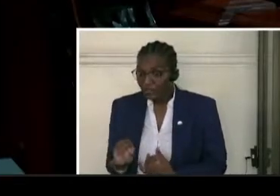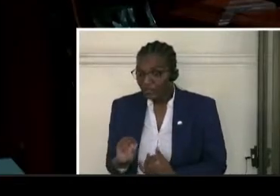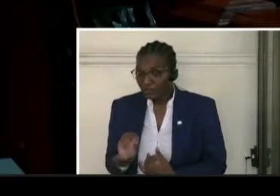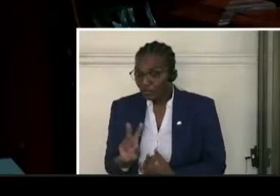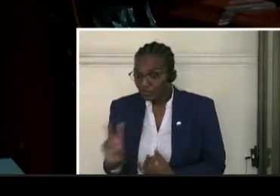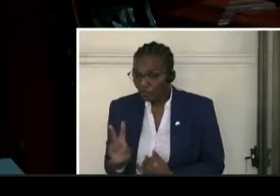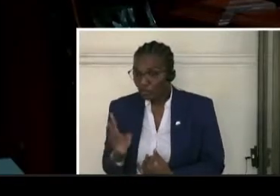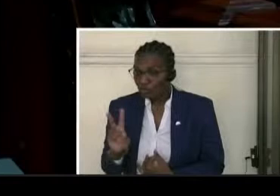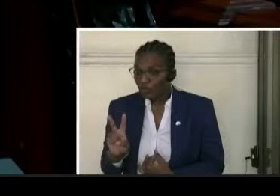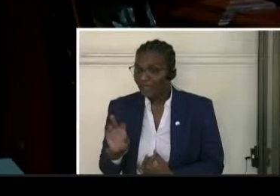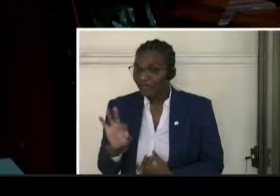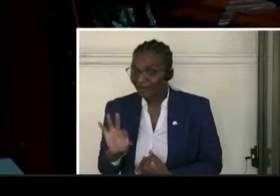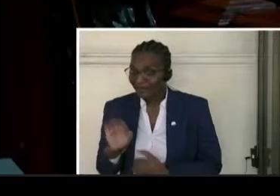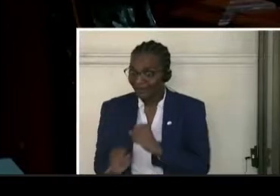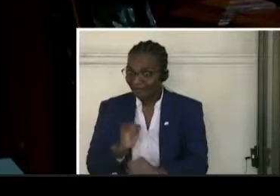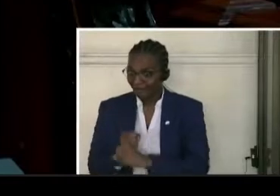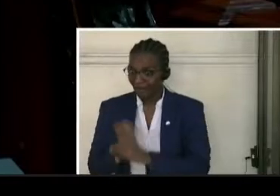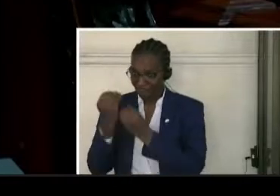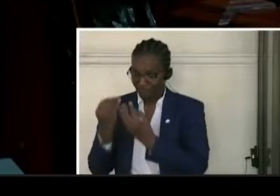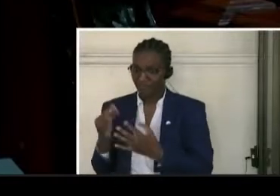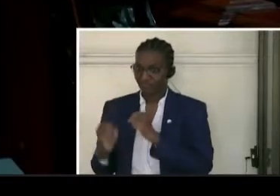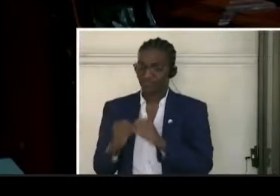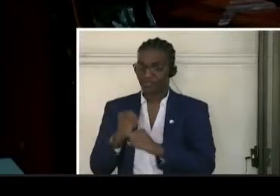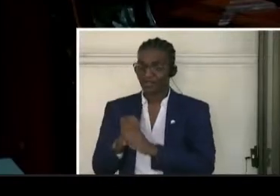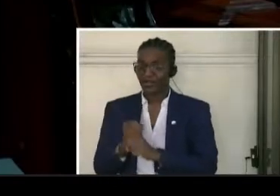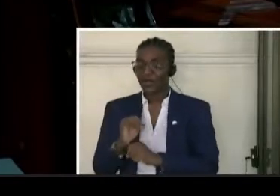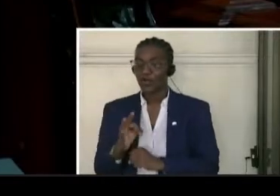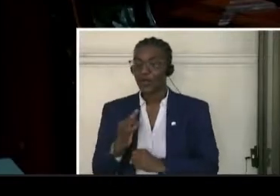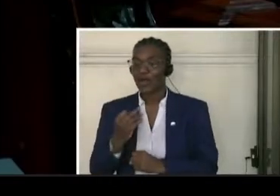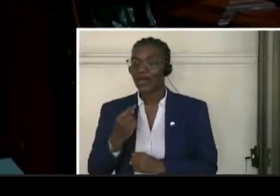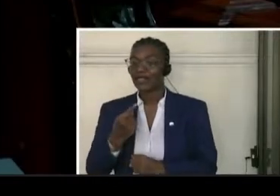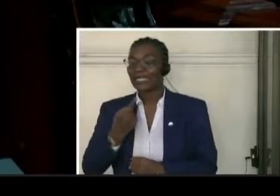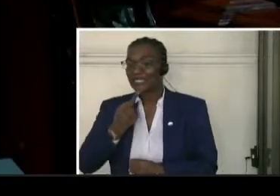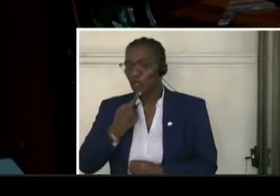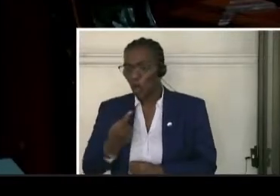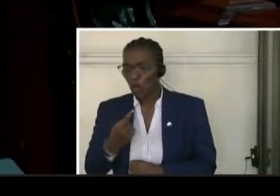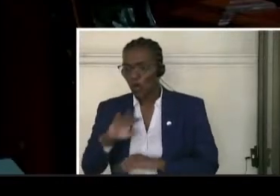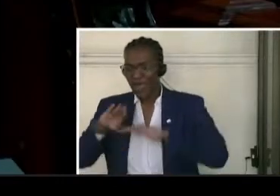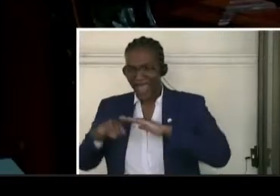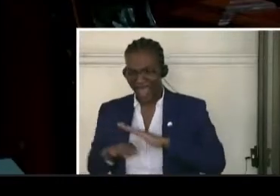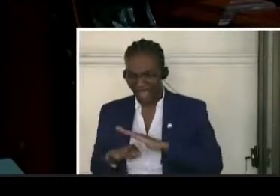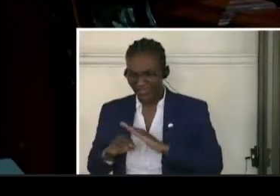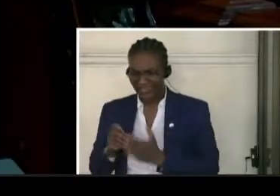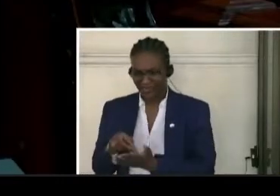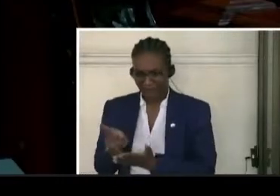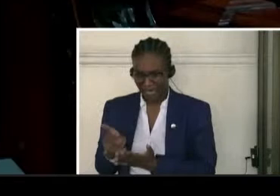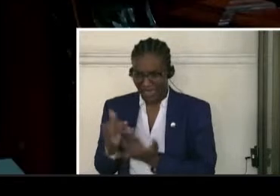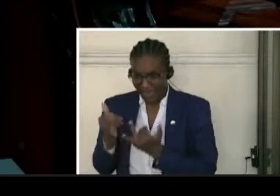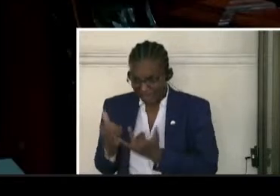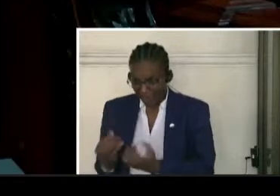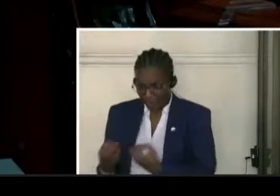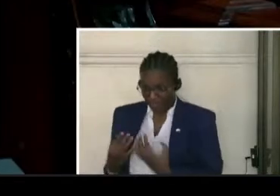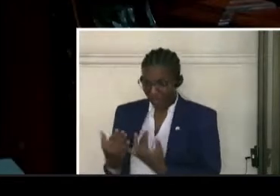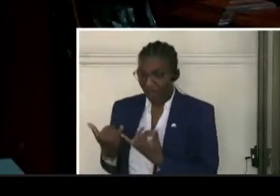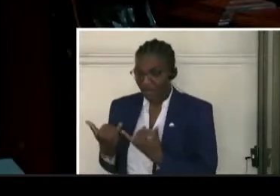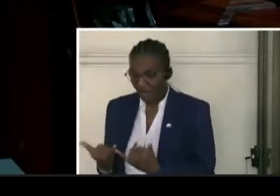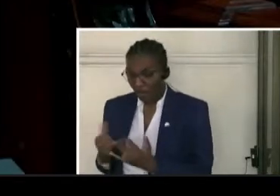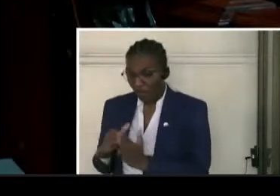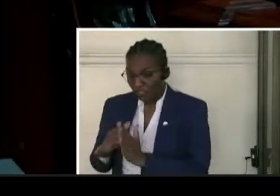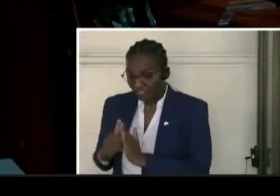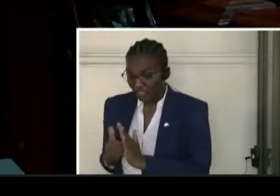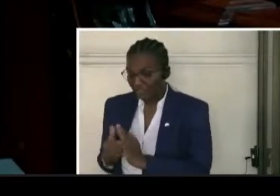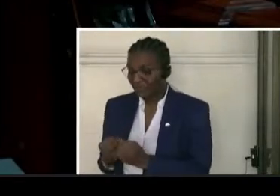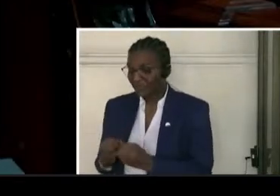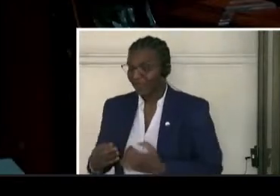22-23 financial year. And we are told we have underspent it. It's the money that we've been given for 20. We've just